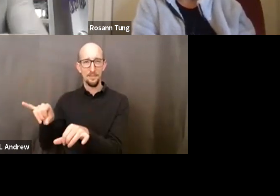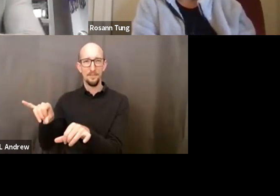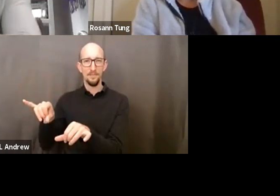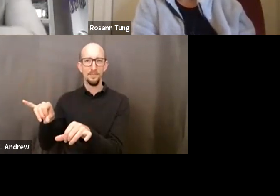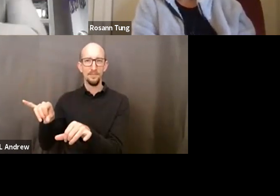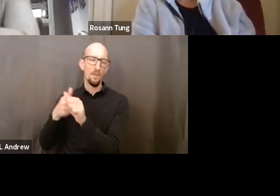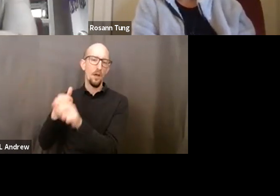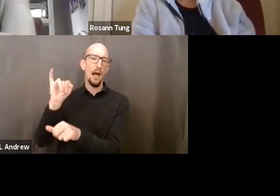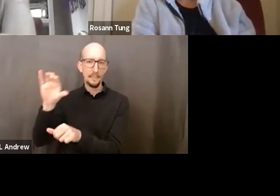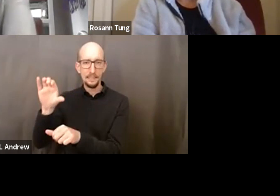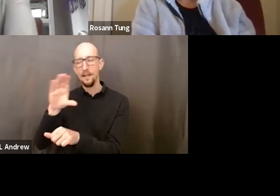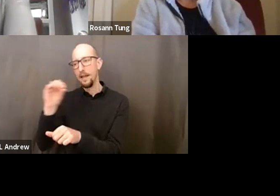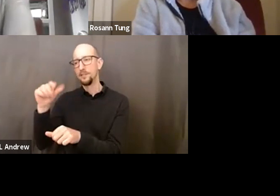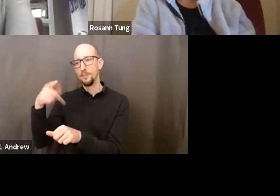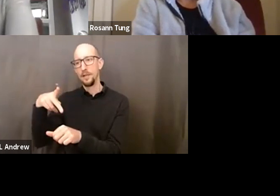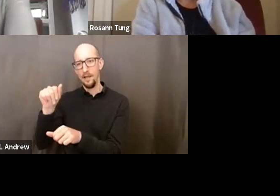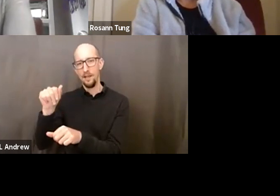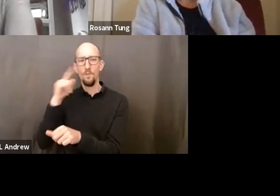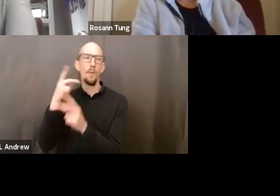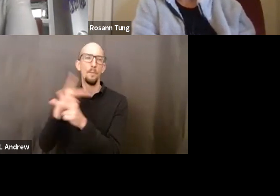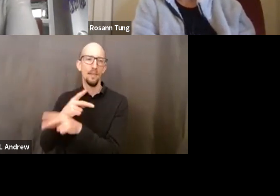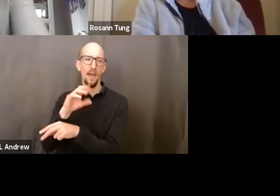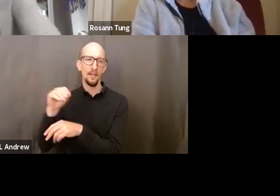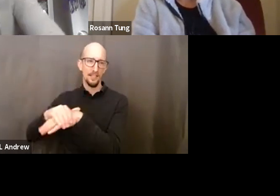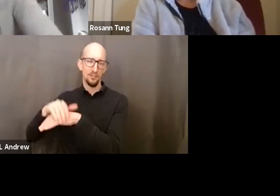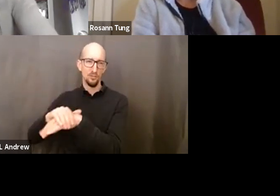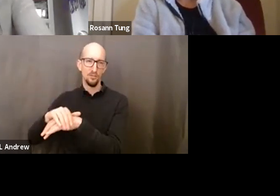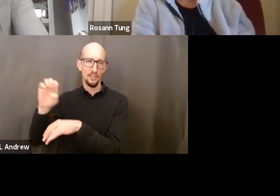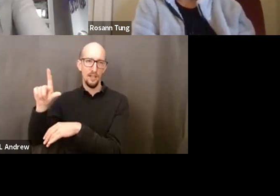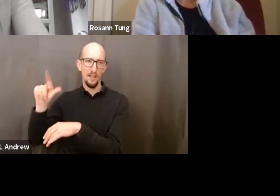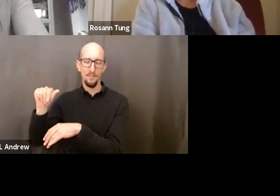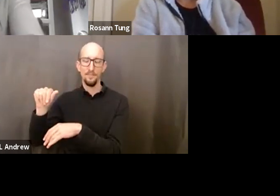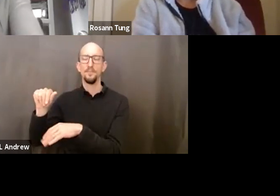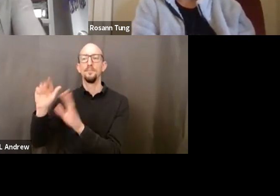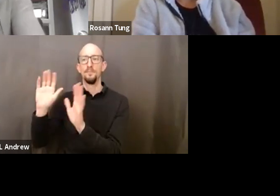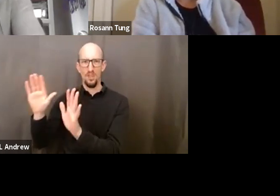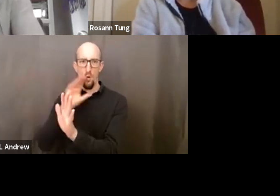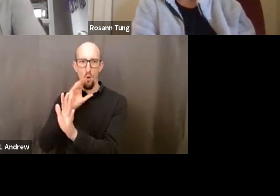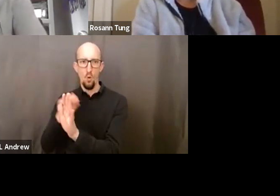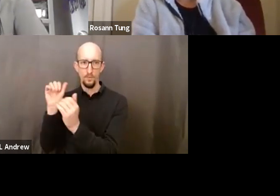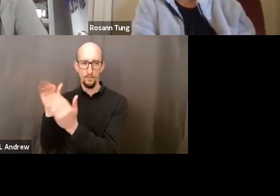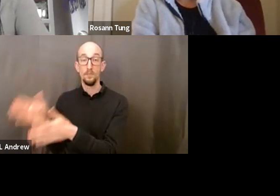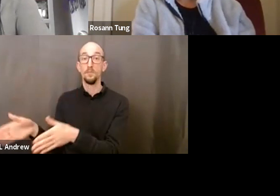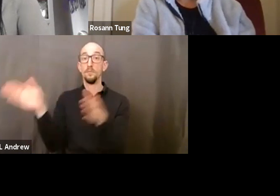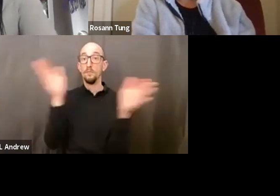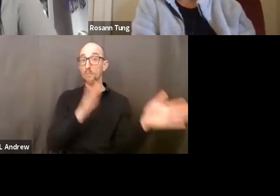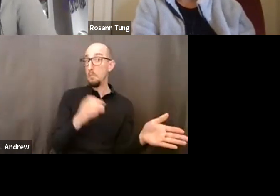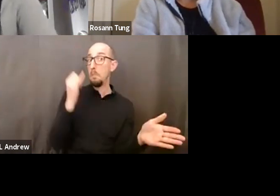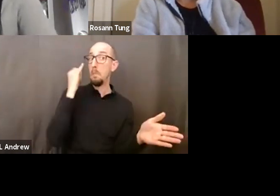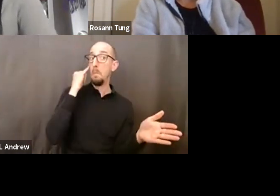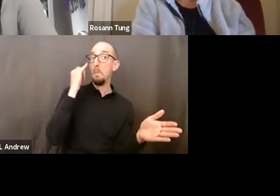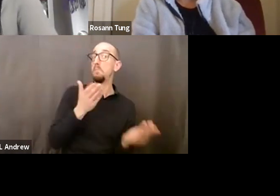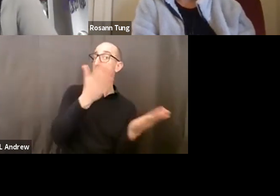GPA for math and ELA. And we have this proposed system where, if